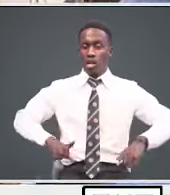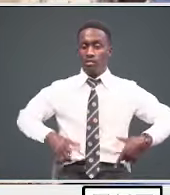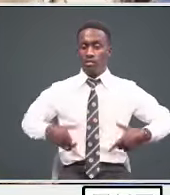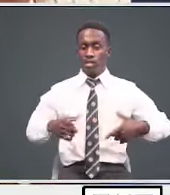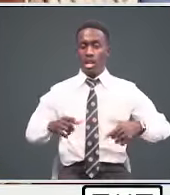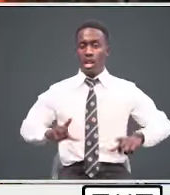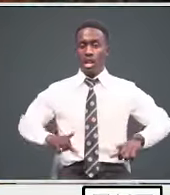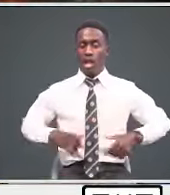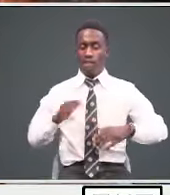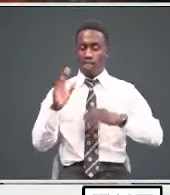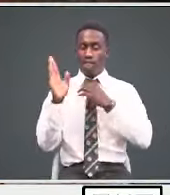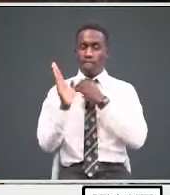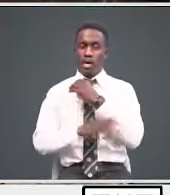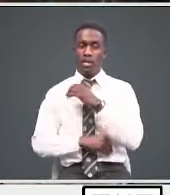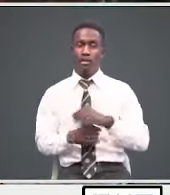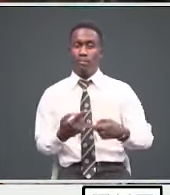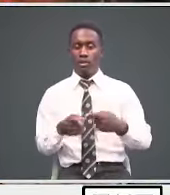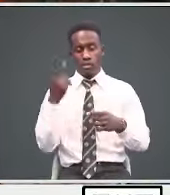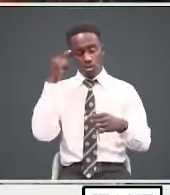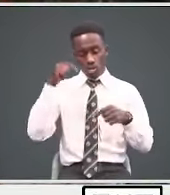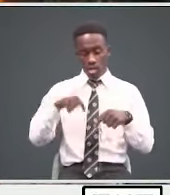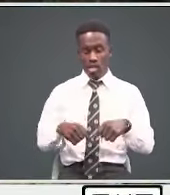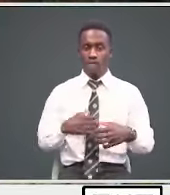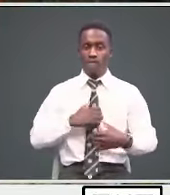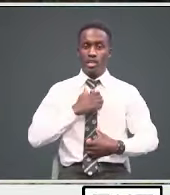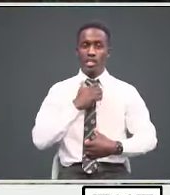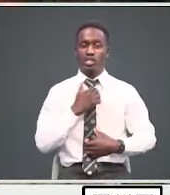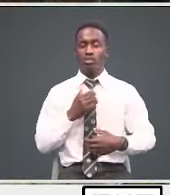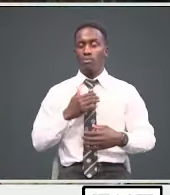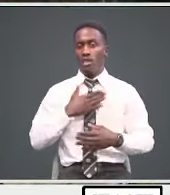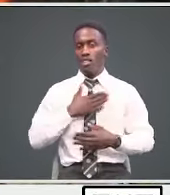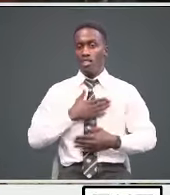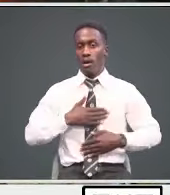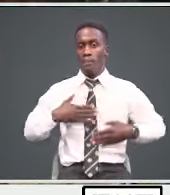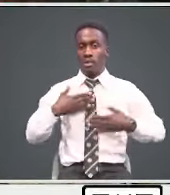guest will have to be grateful to have been served this cup of porridge.